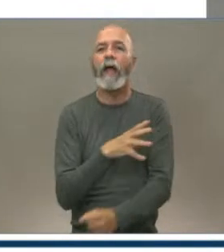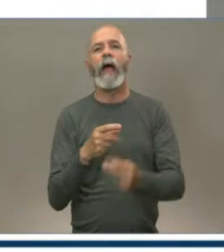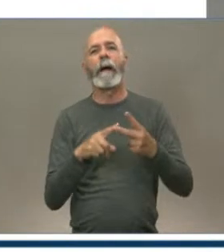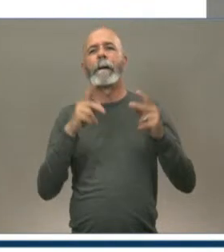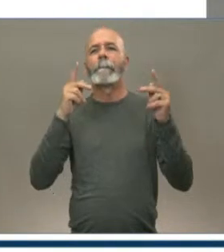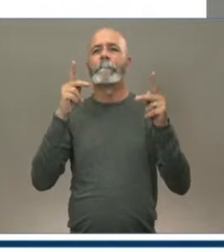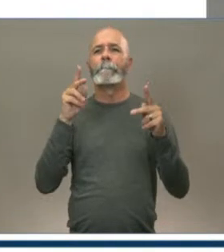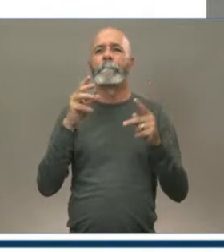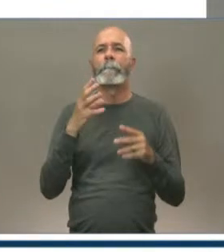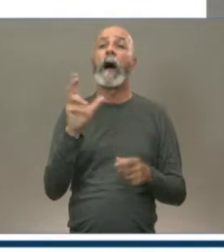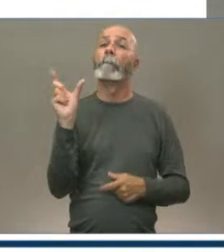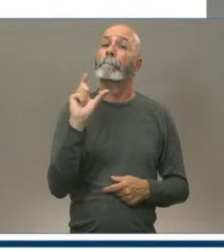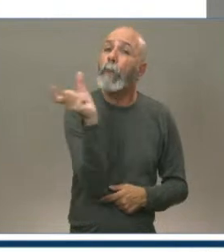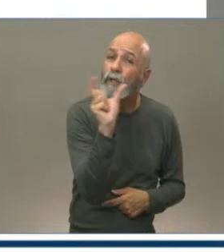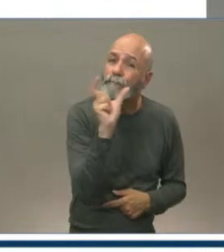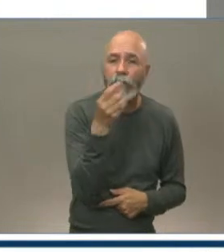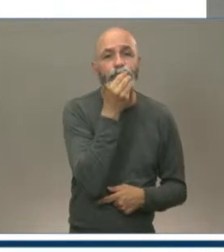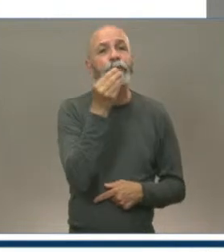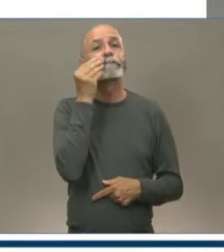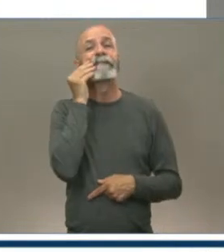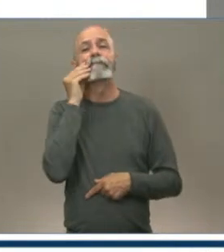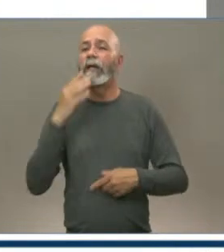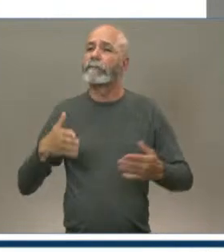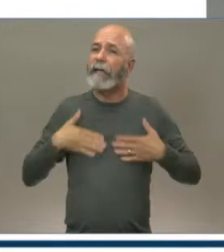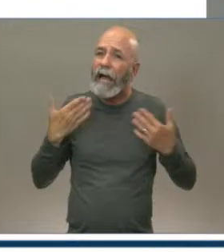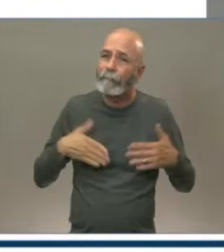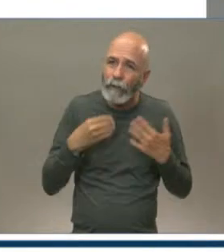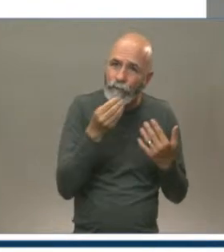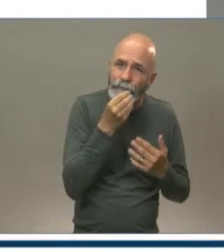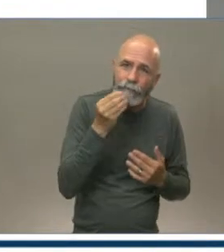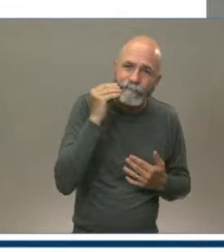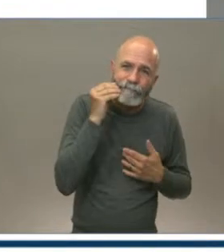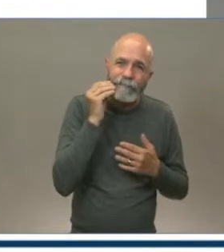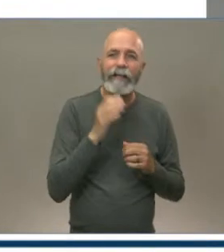of Ramadan, happy Eid al-Fitr.